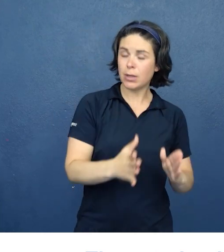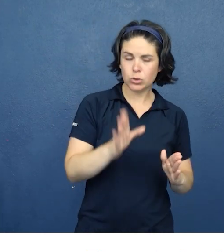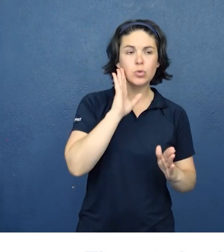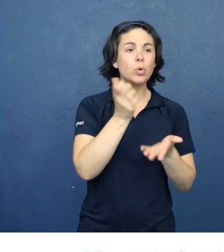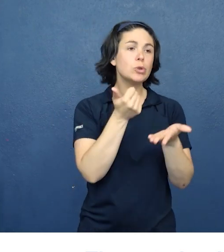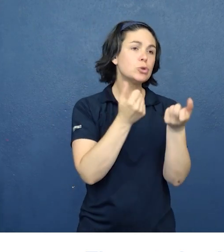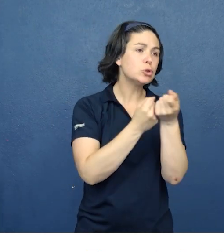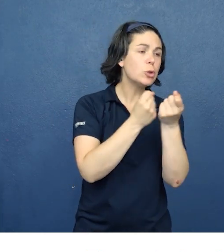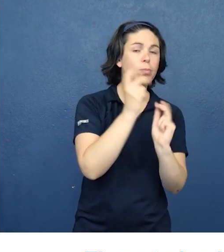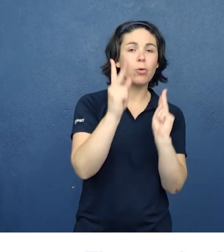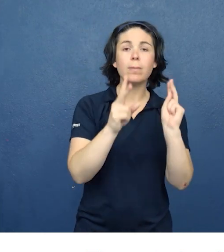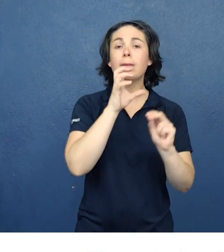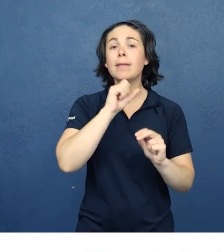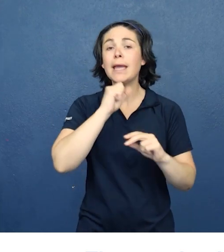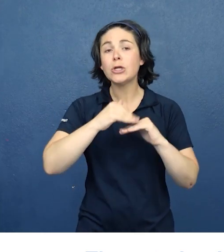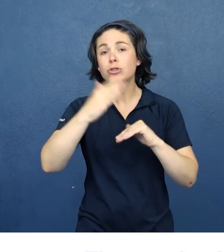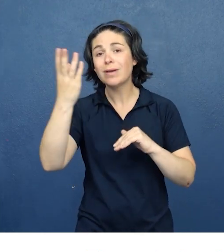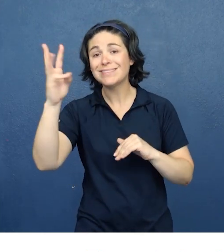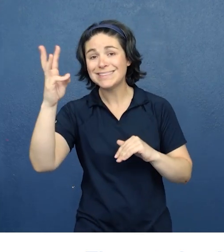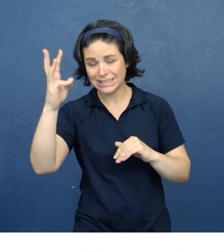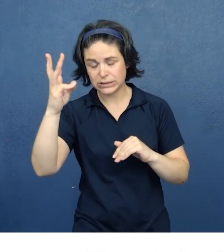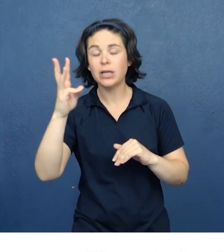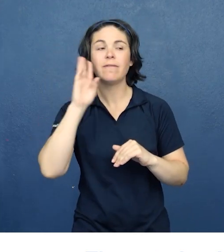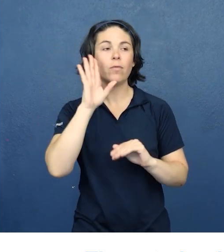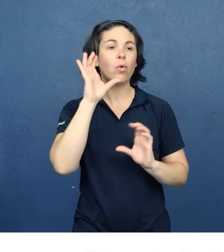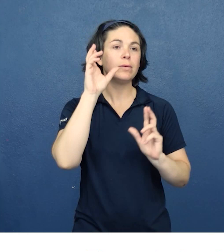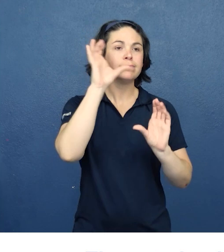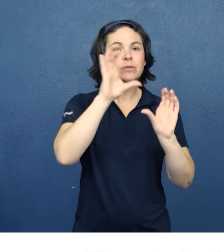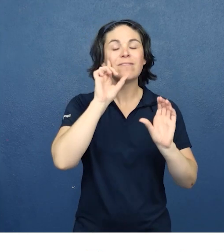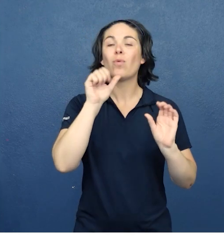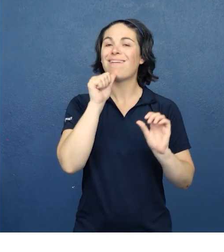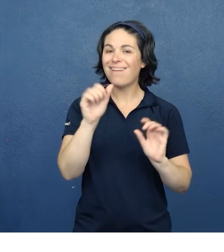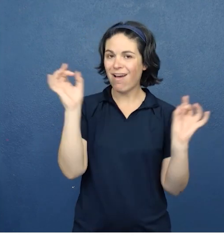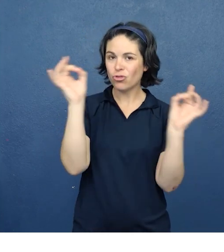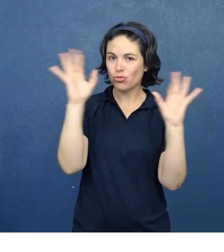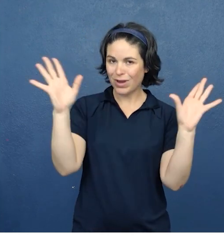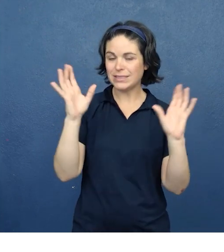people ages 16 and over seeking non-crisis emotional support.